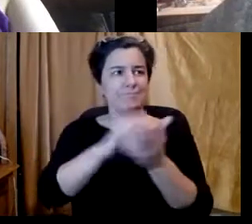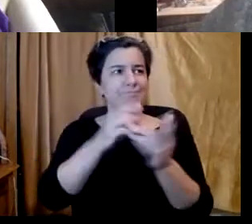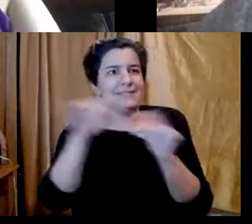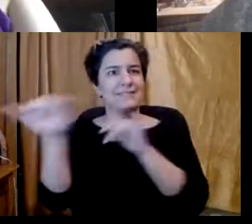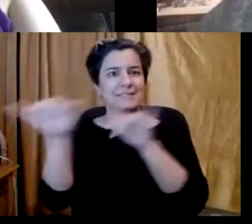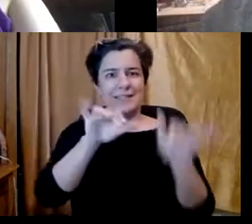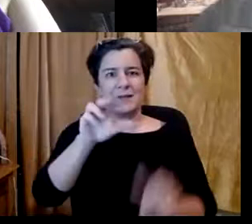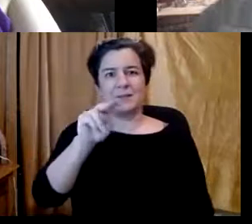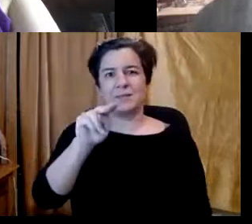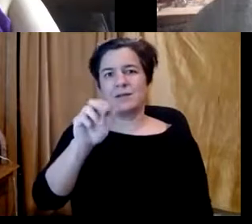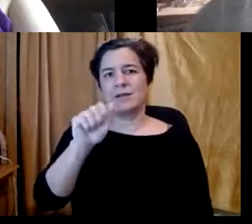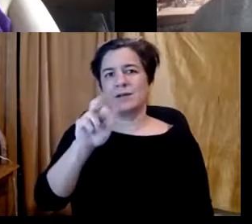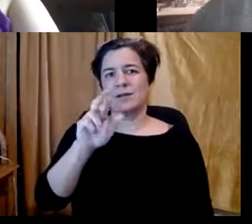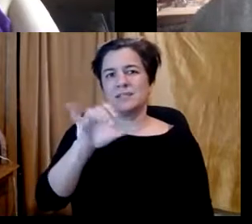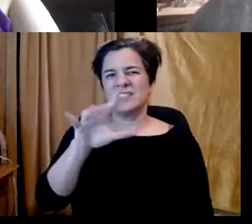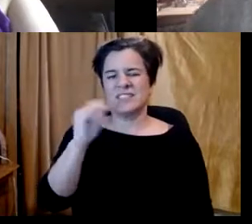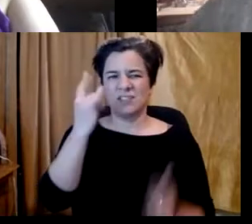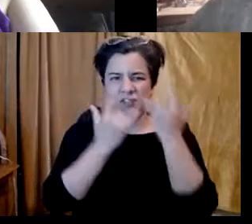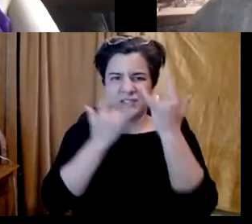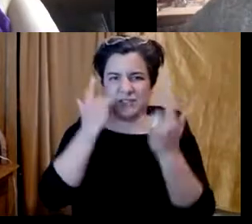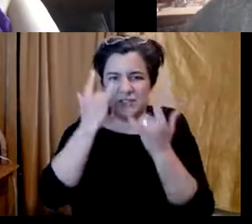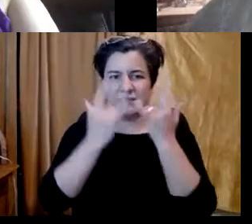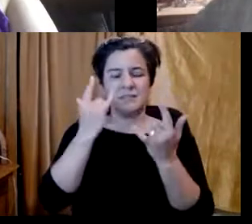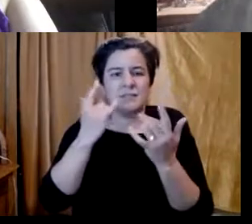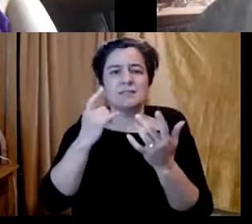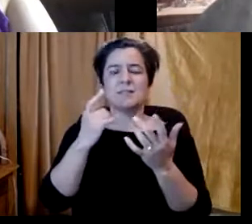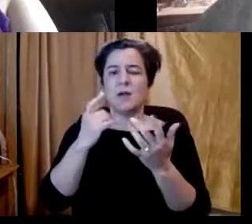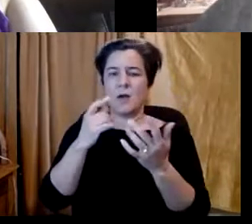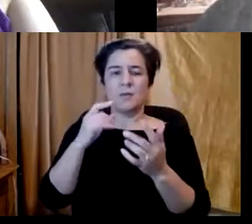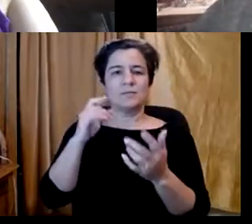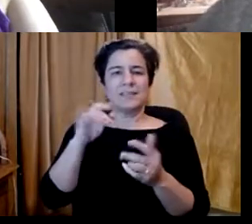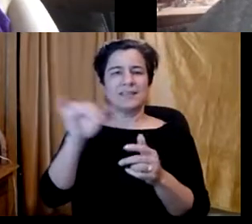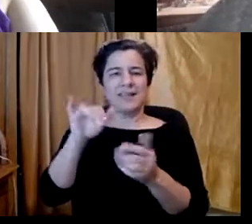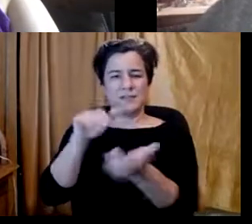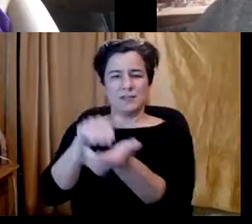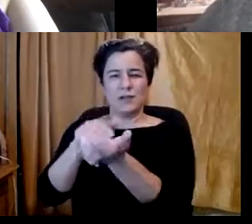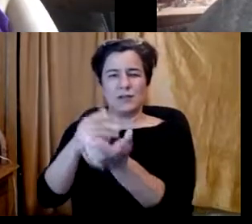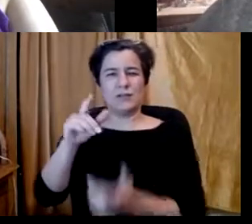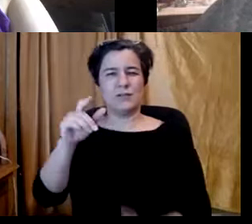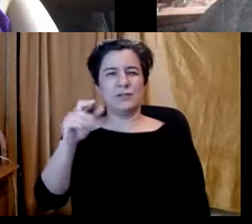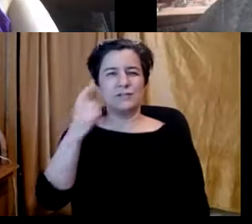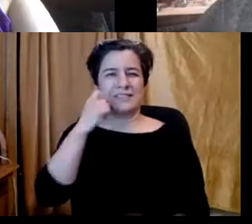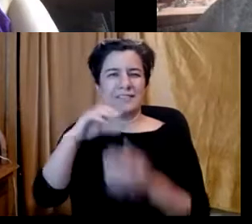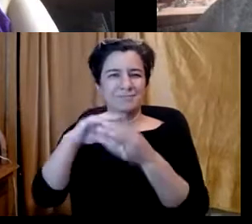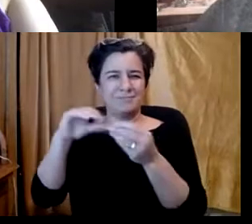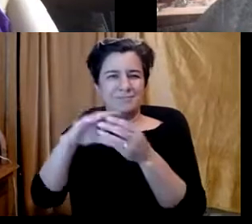different, right? Until we learn and heal, like Dr. Tina said, till we do our own healing.